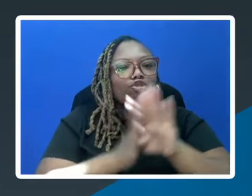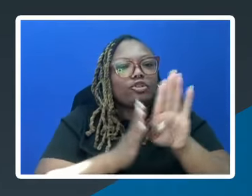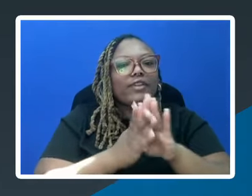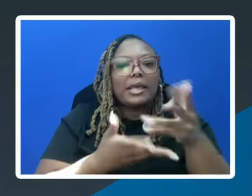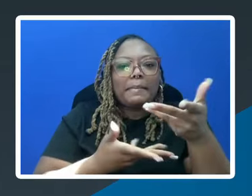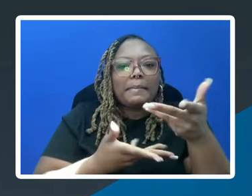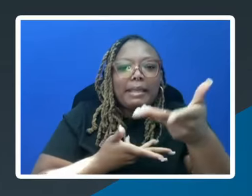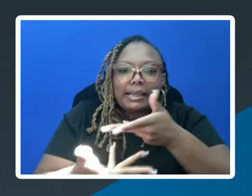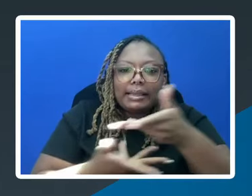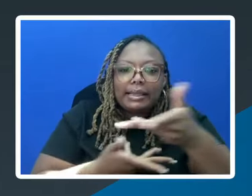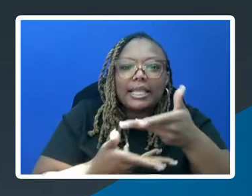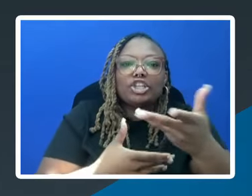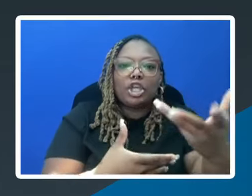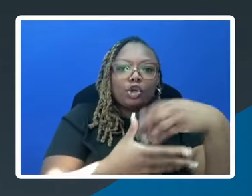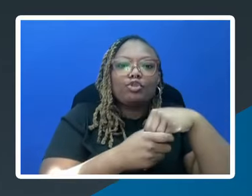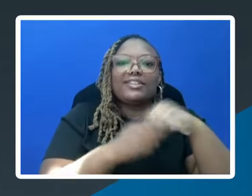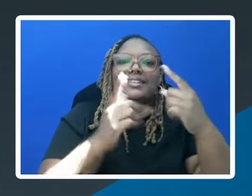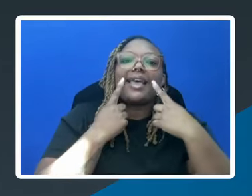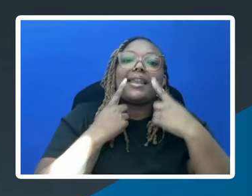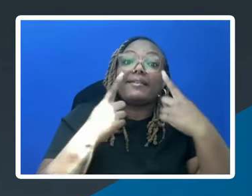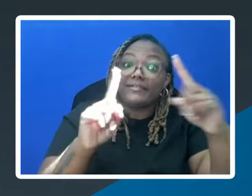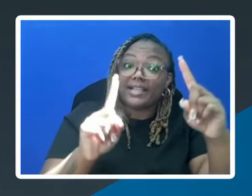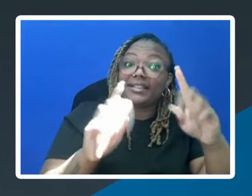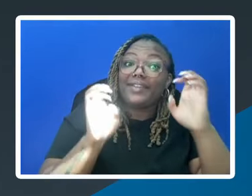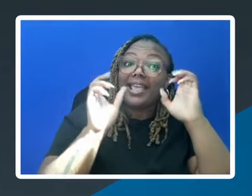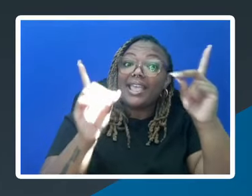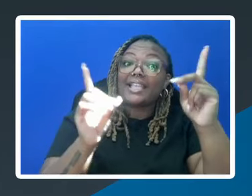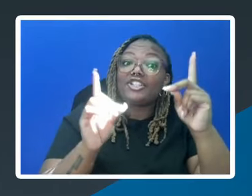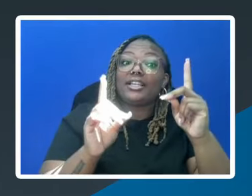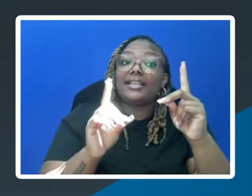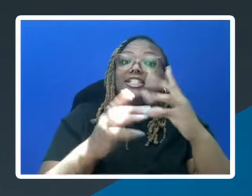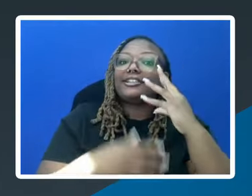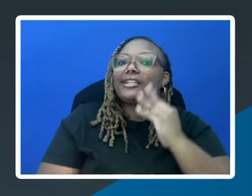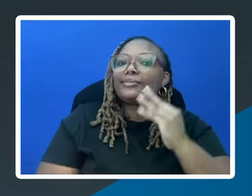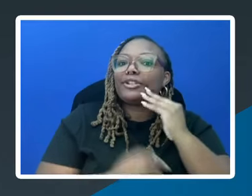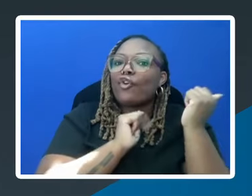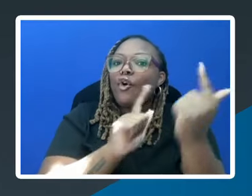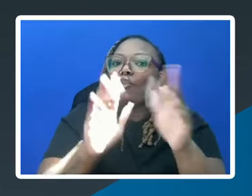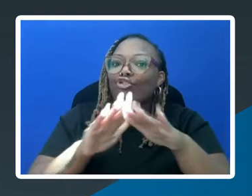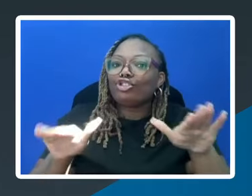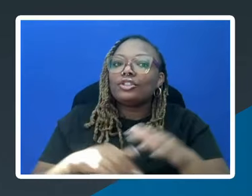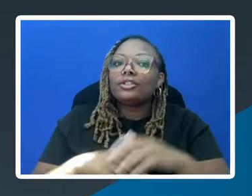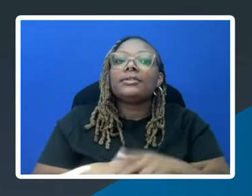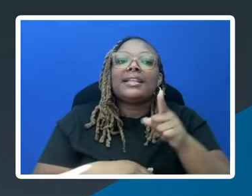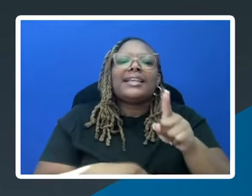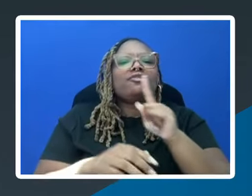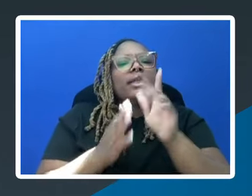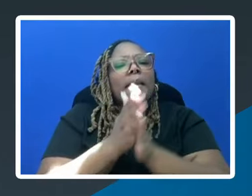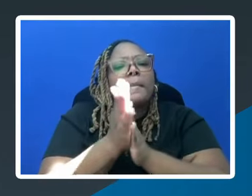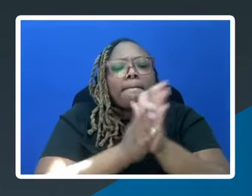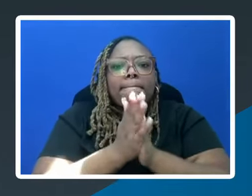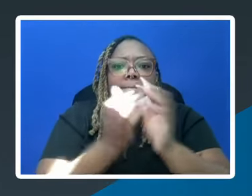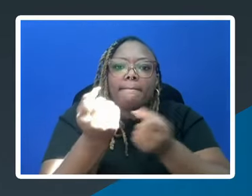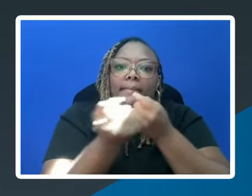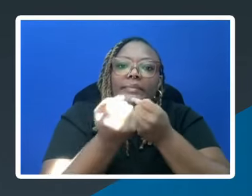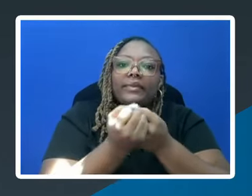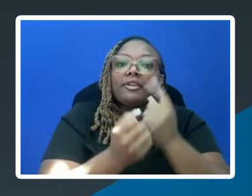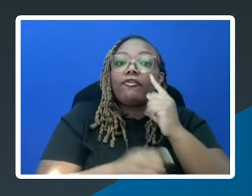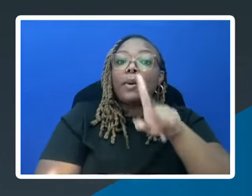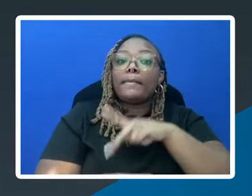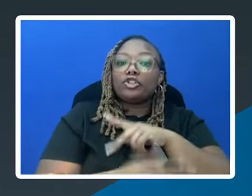inclusive, and effective educational experiences. He is a very passionate advocate for personalized learning, and